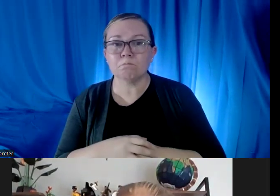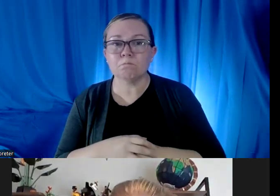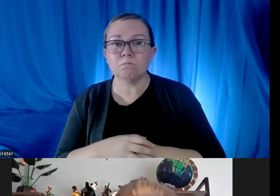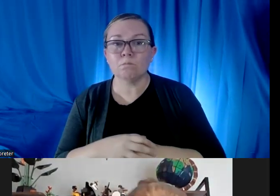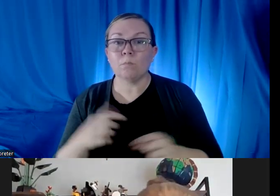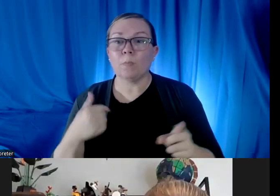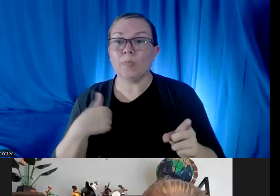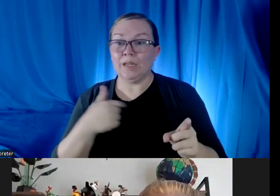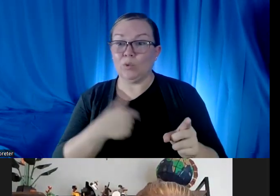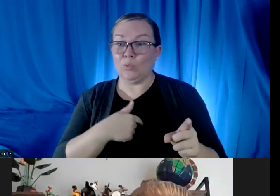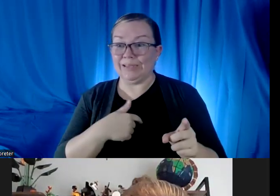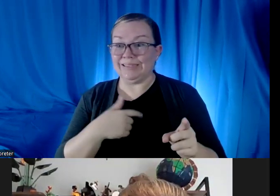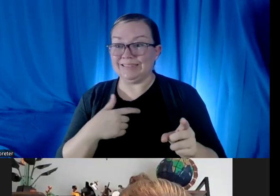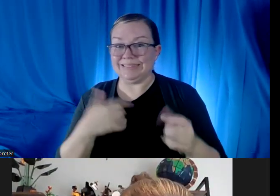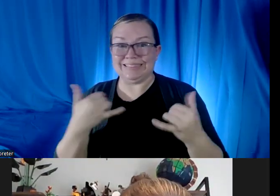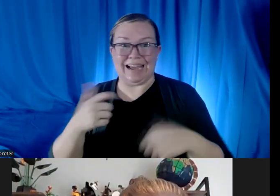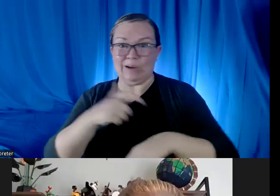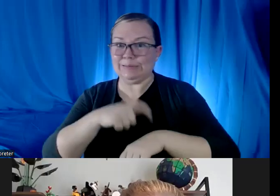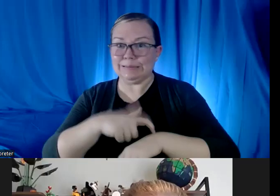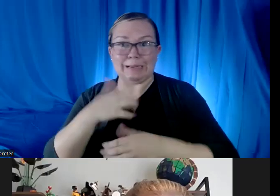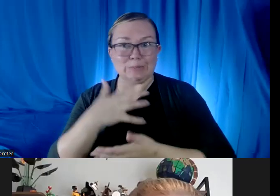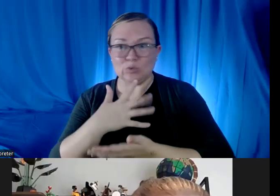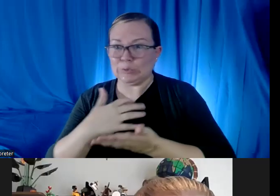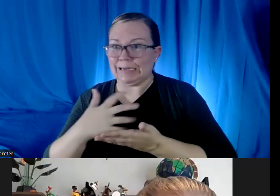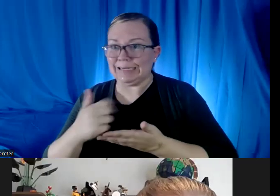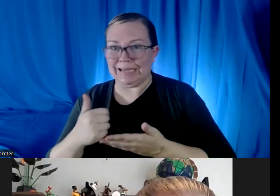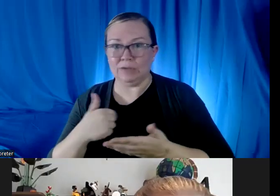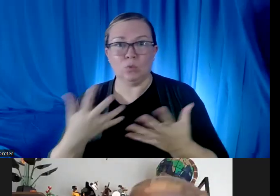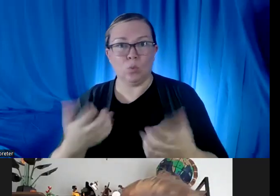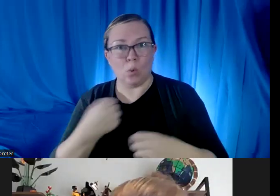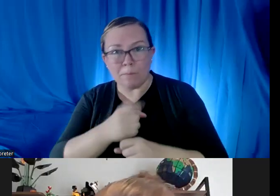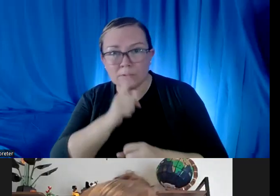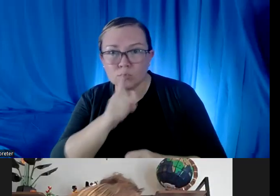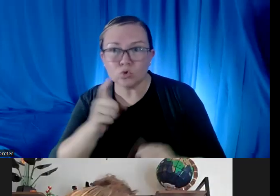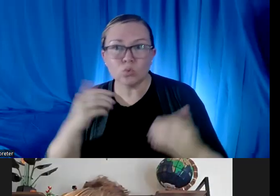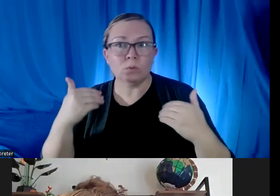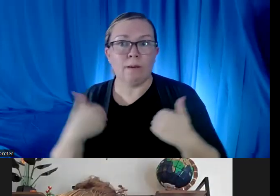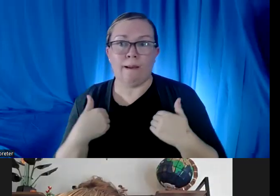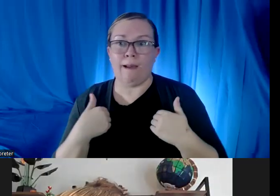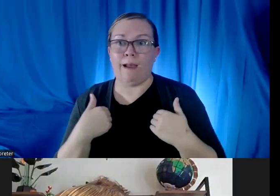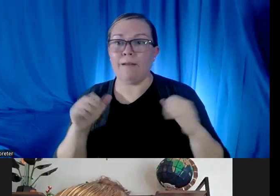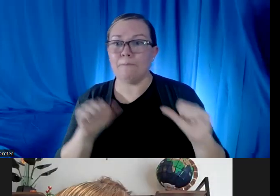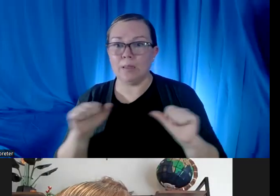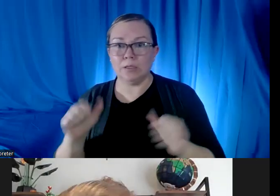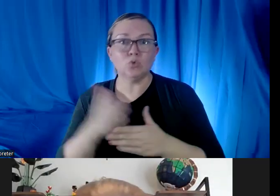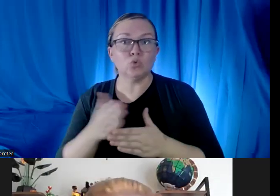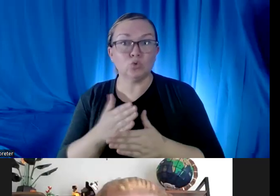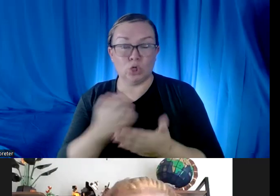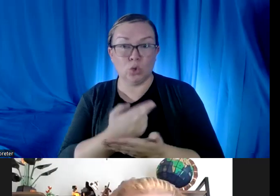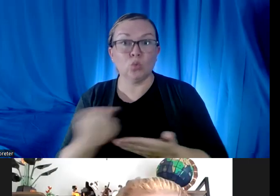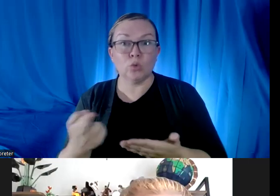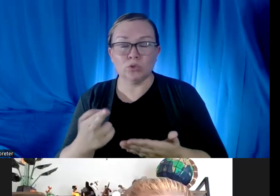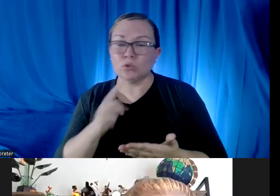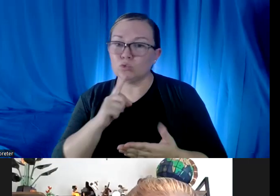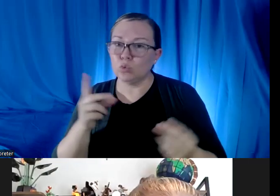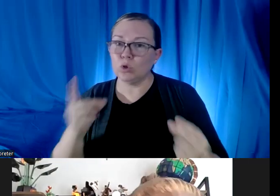we are actually running out of time, and we want to make sure we have the ability to share those resources real